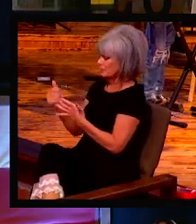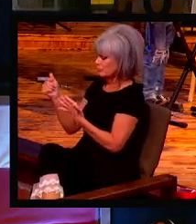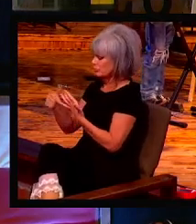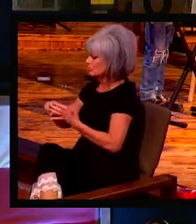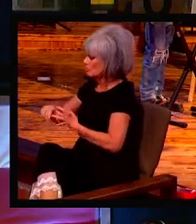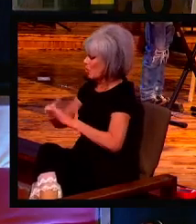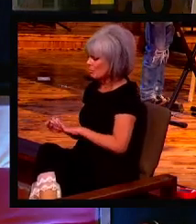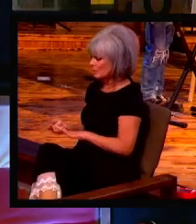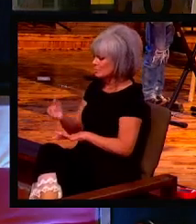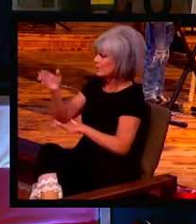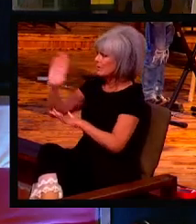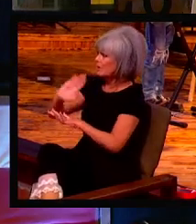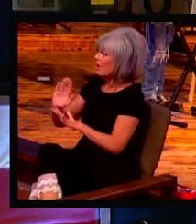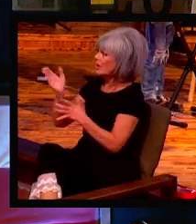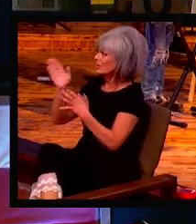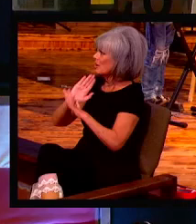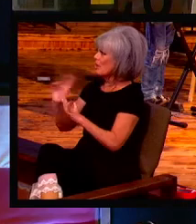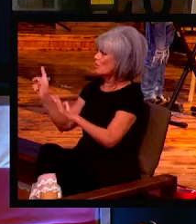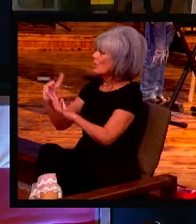where are you?